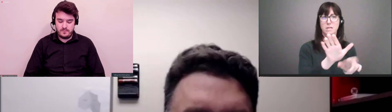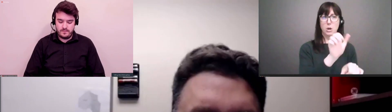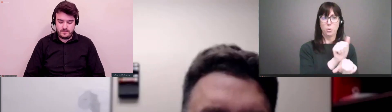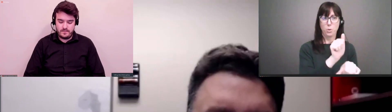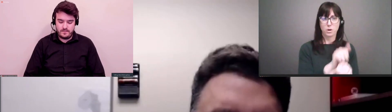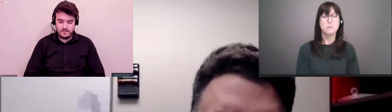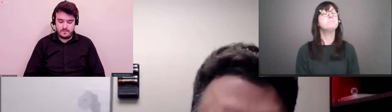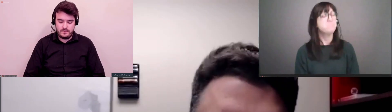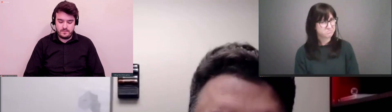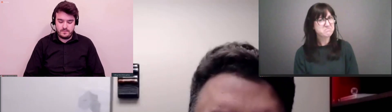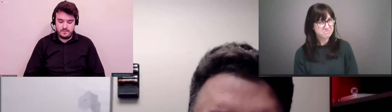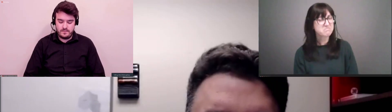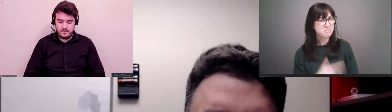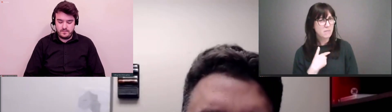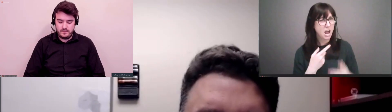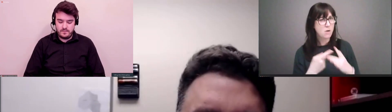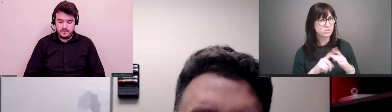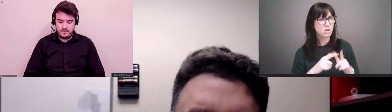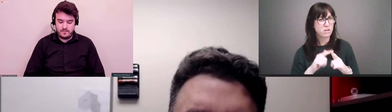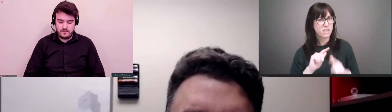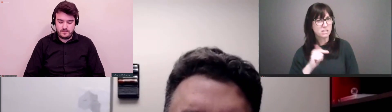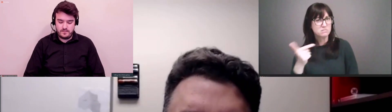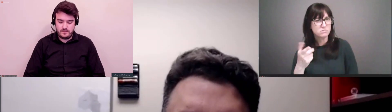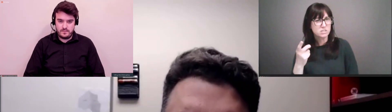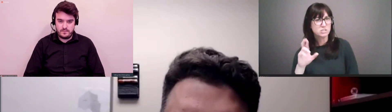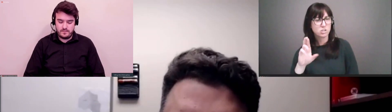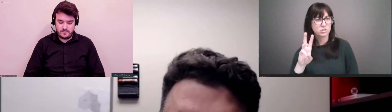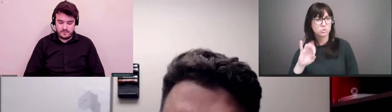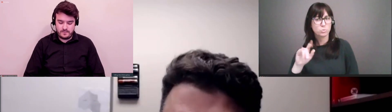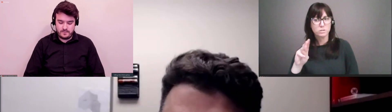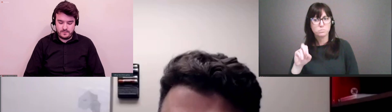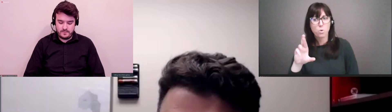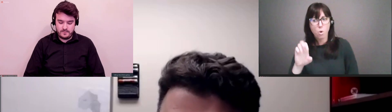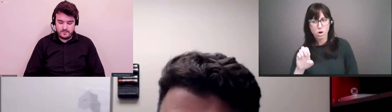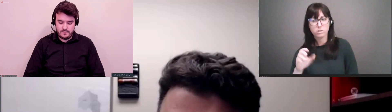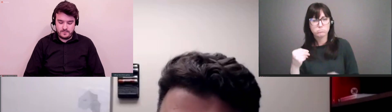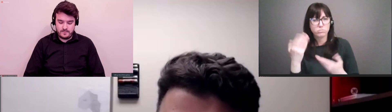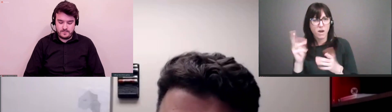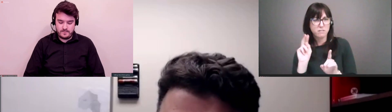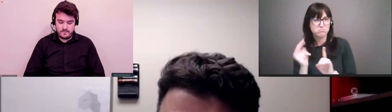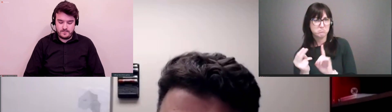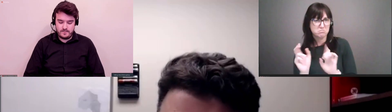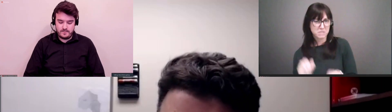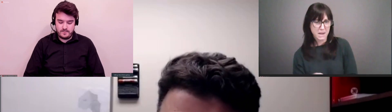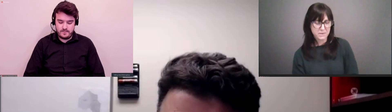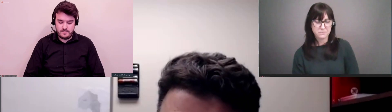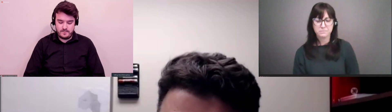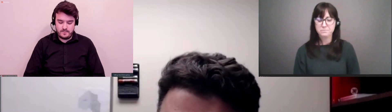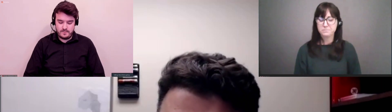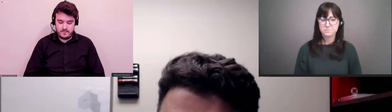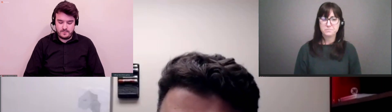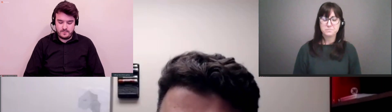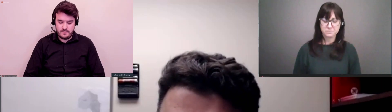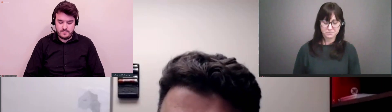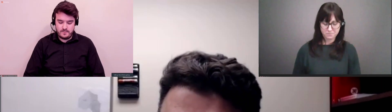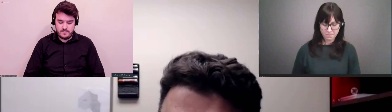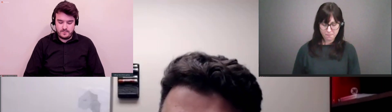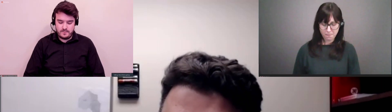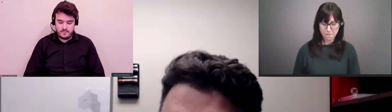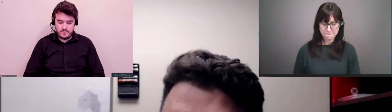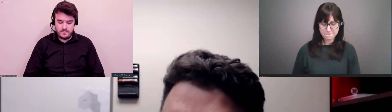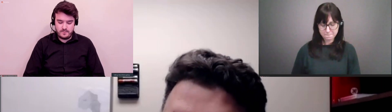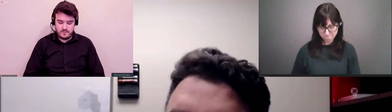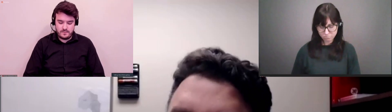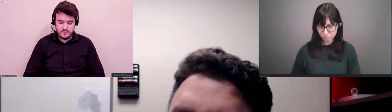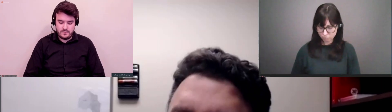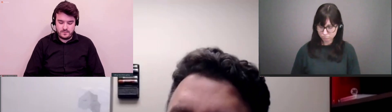and I'll ask Dr. Wilmore to also provide a perspective from his work at C4. I